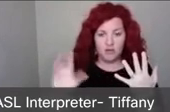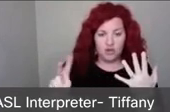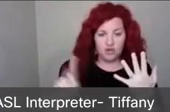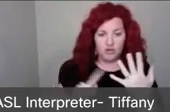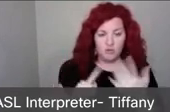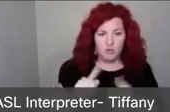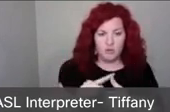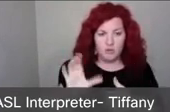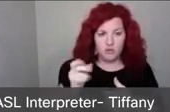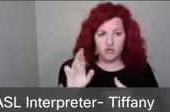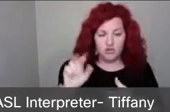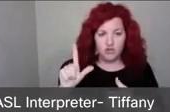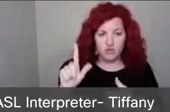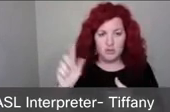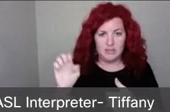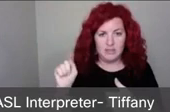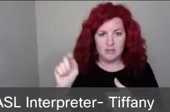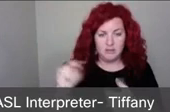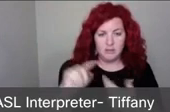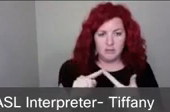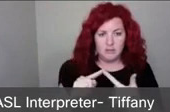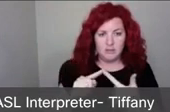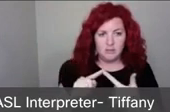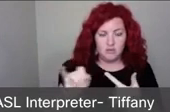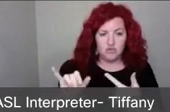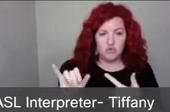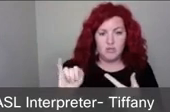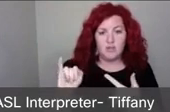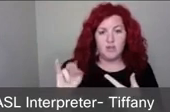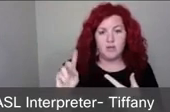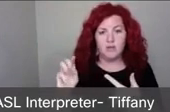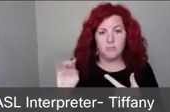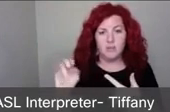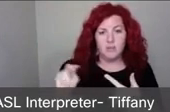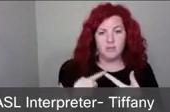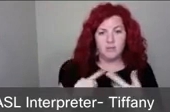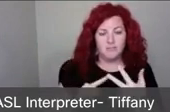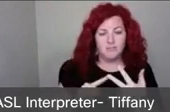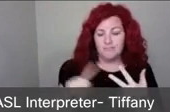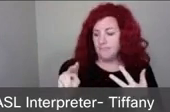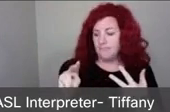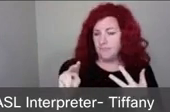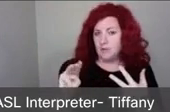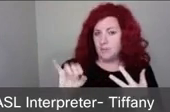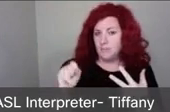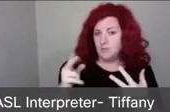Cheryl Eaton, Judy Inman, Misha